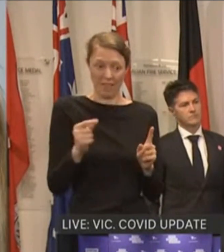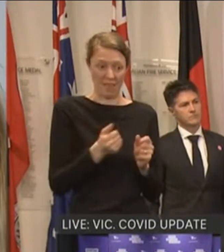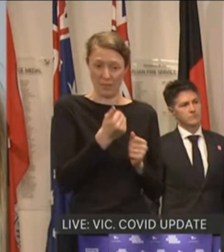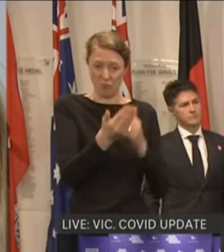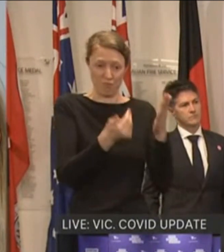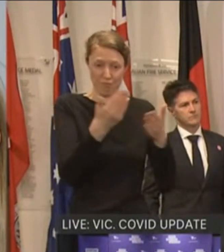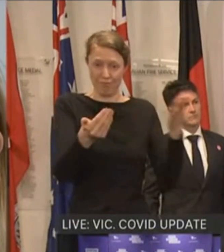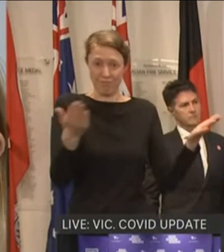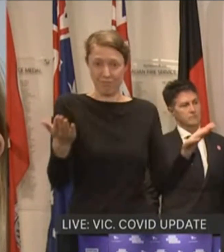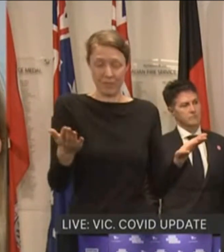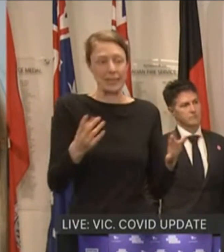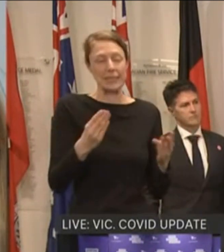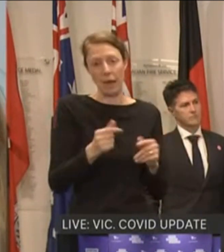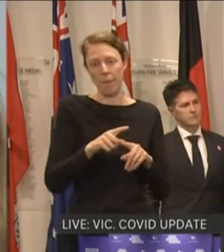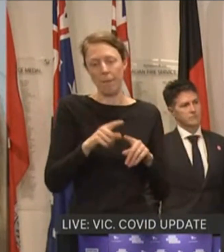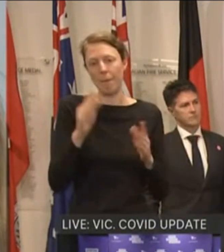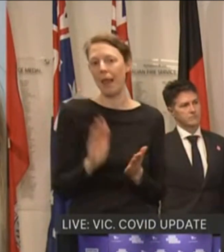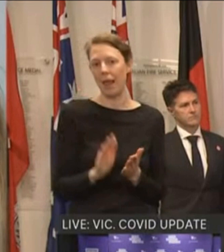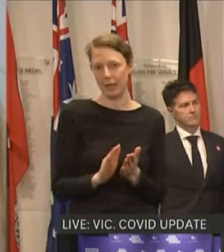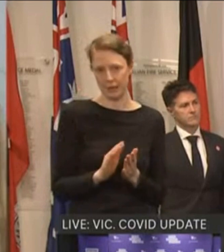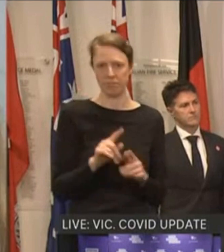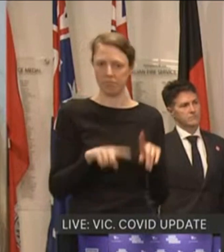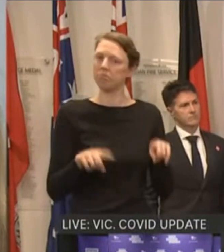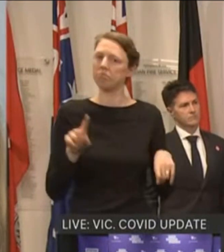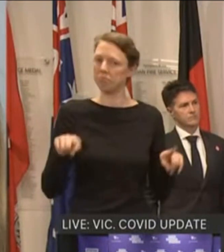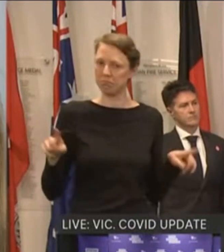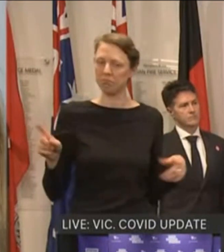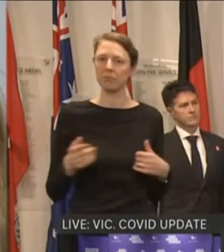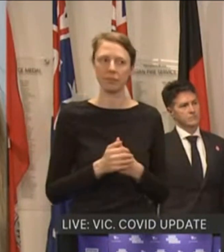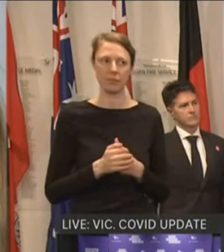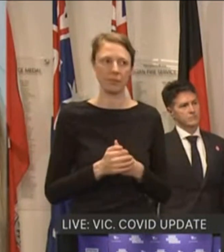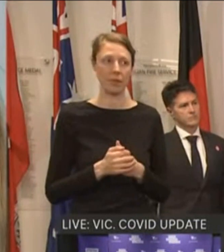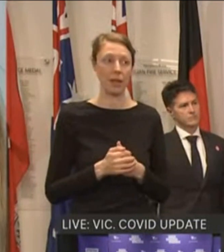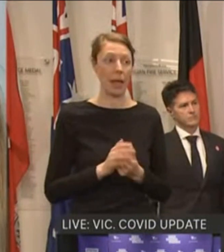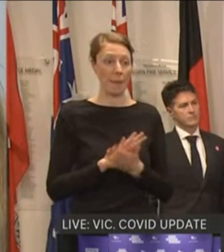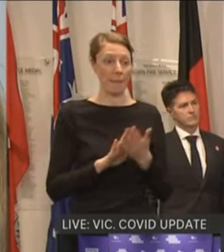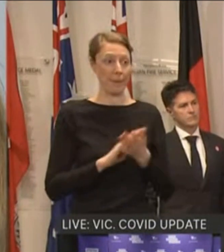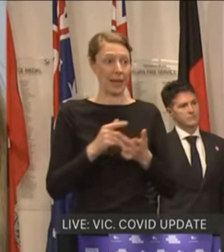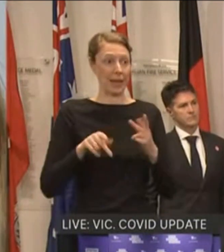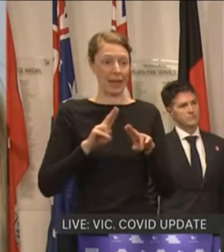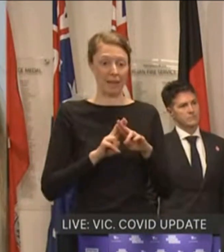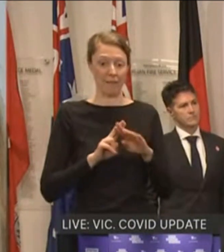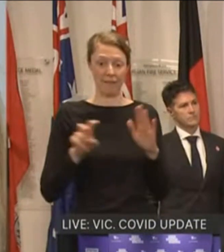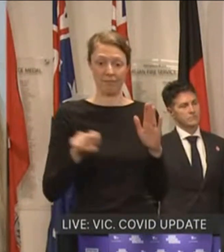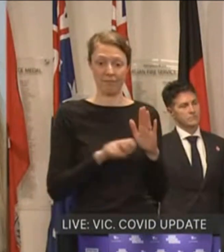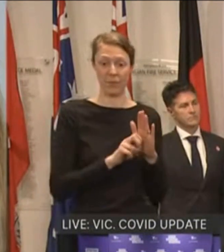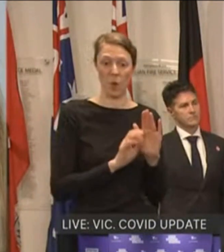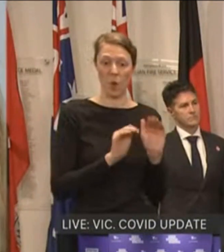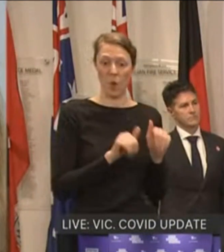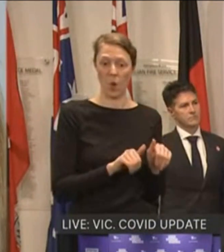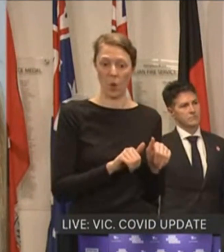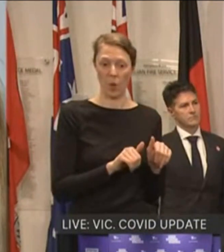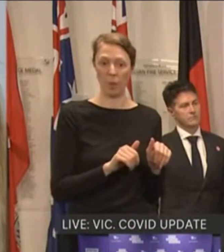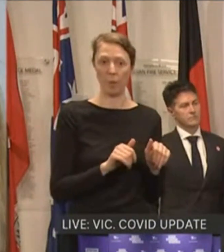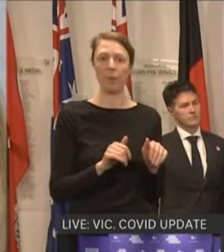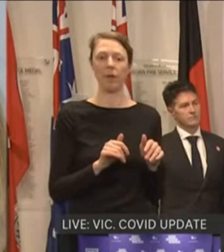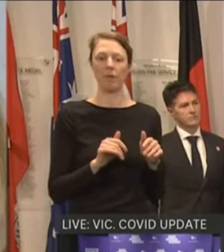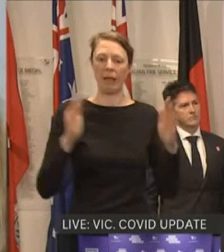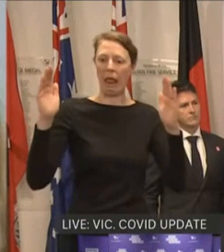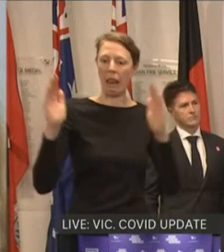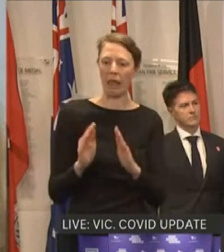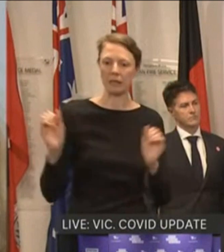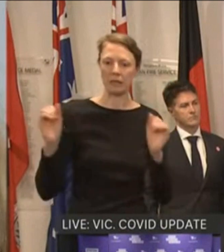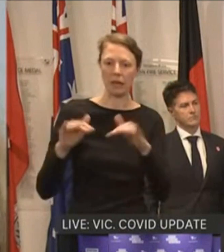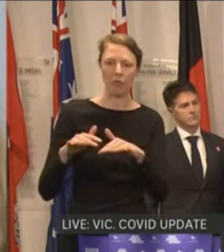effective, or how many on average one person infects. And if we can get that number down beneath